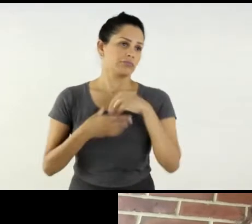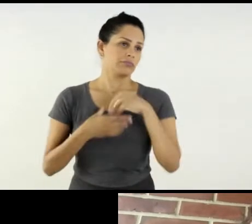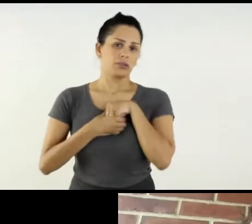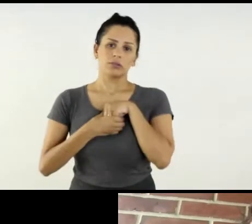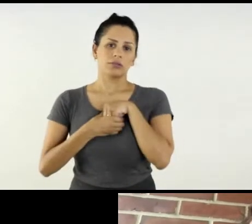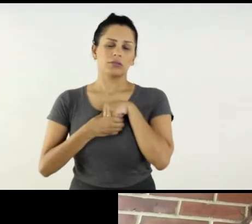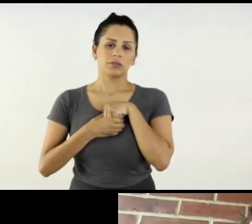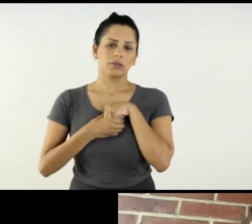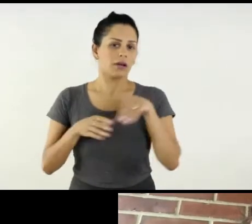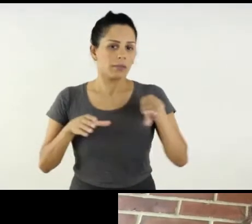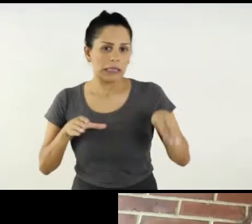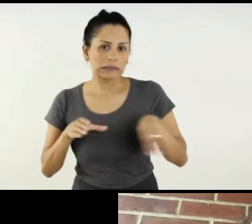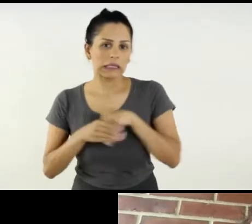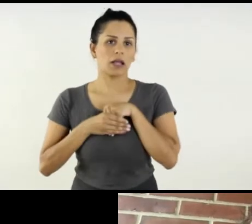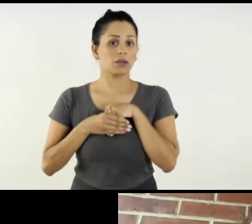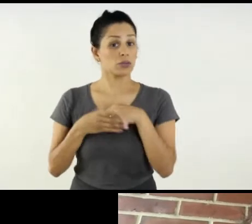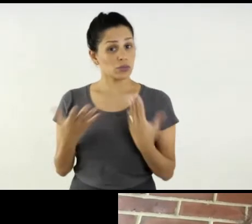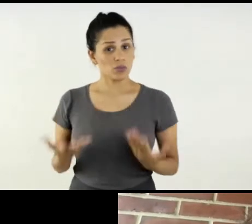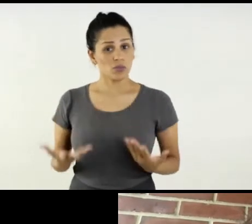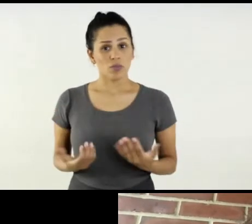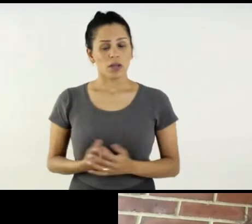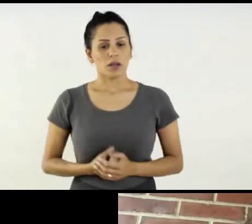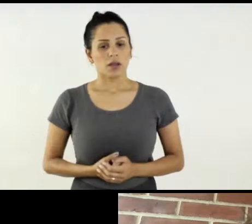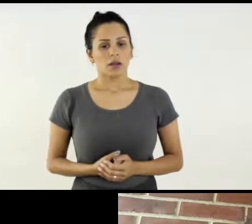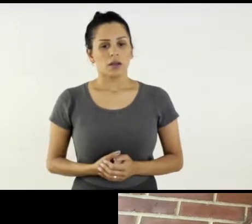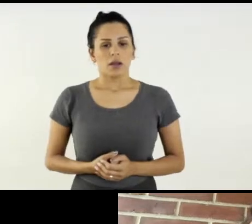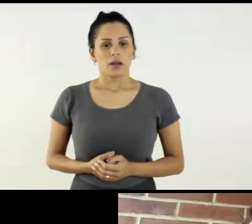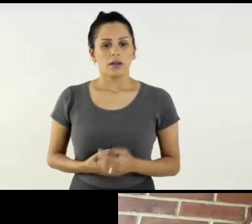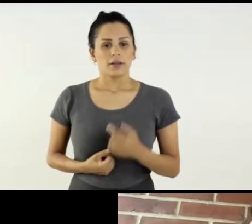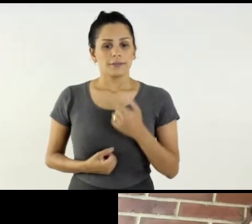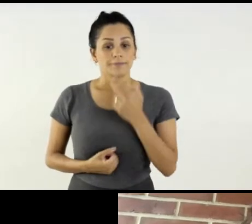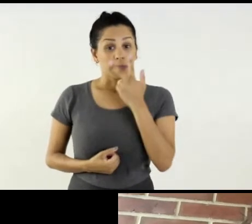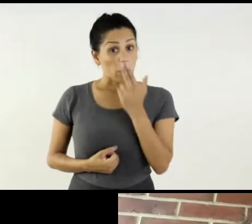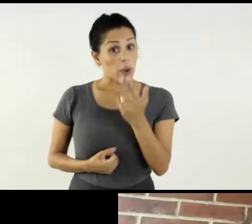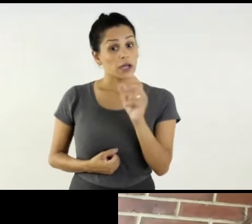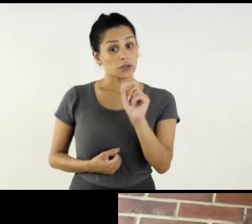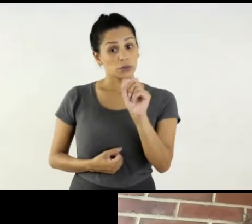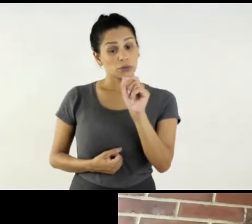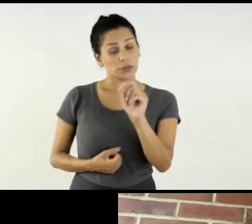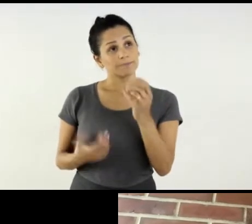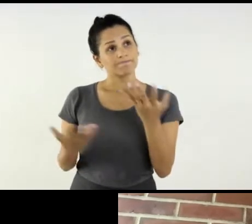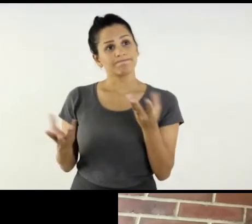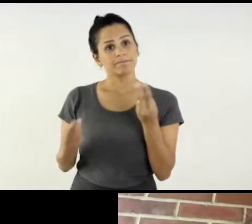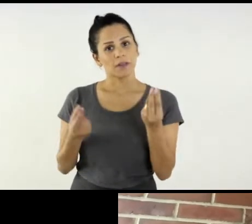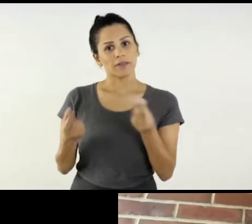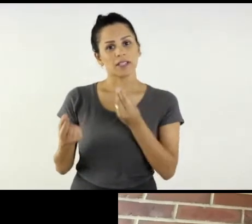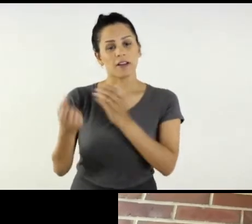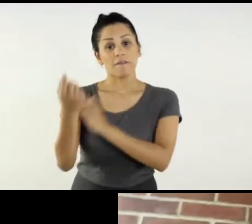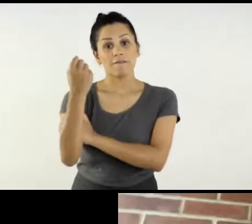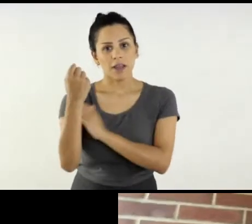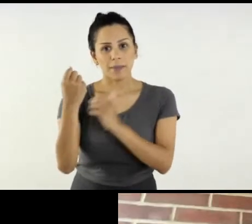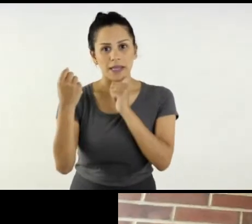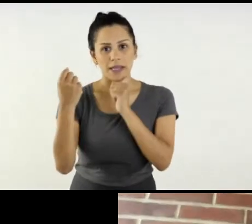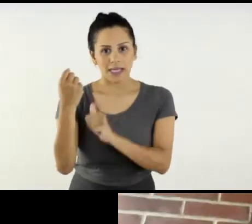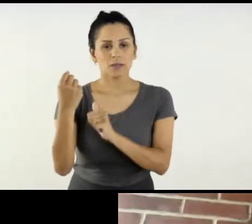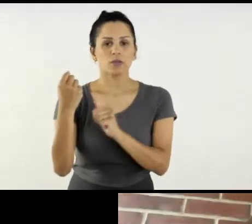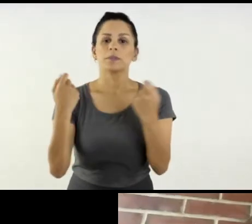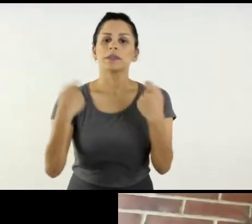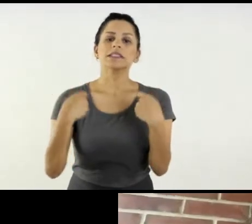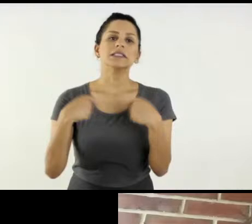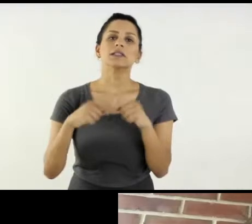I think that feminism needs to be re-examined also for its own racial and colonial